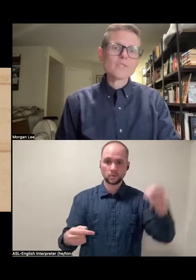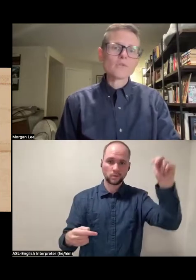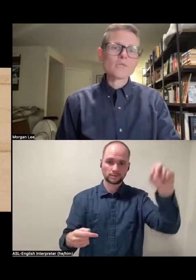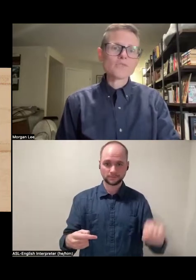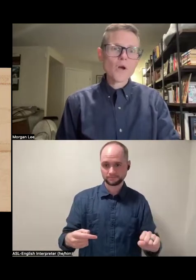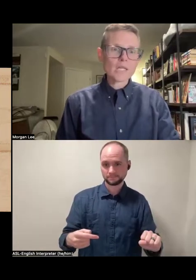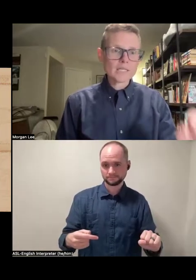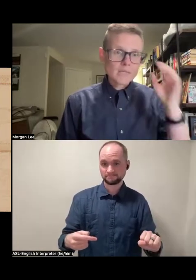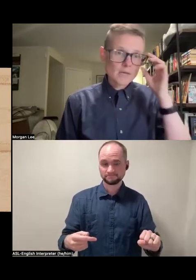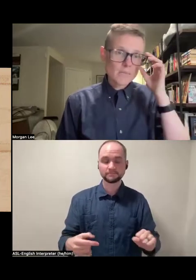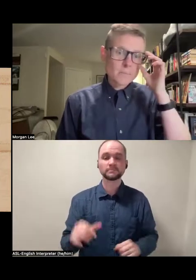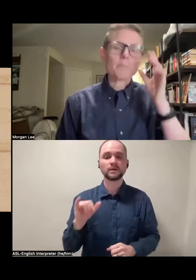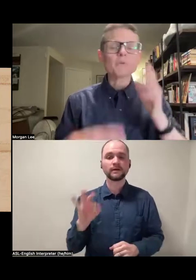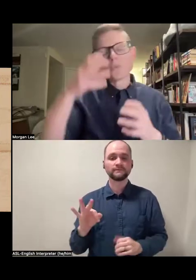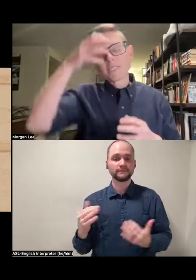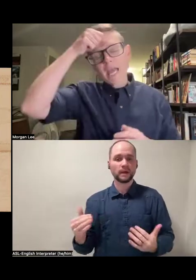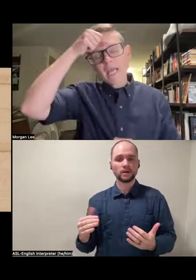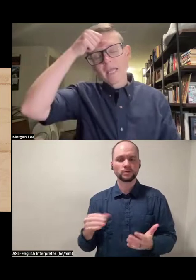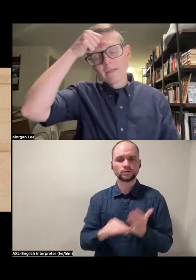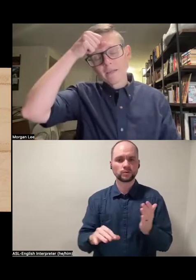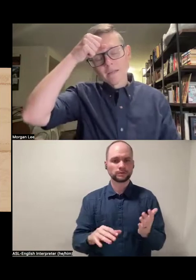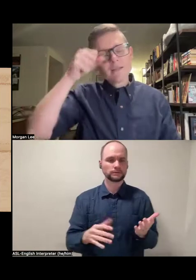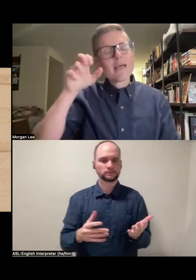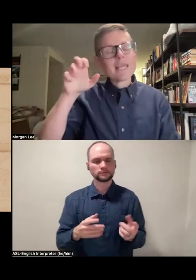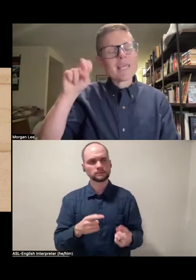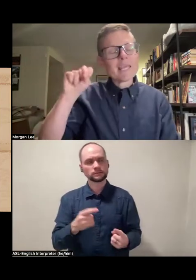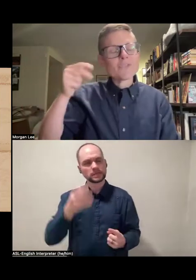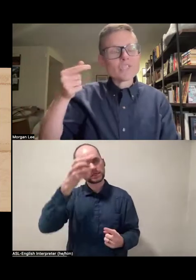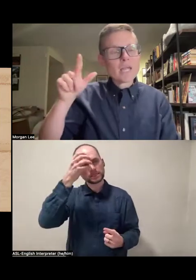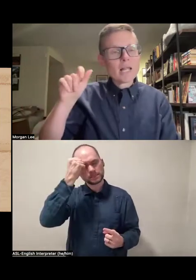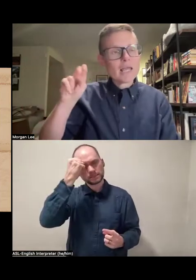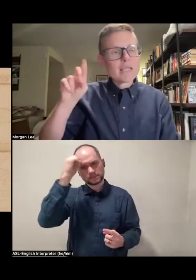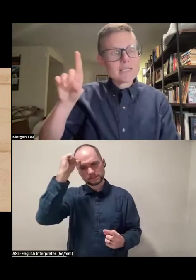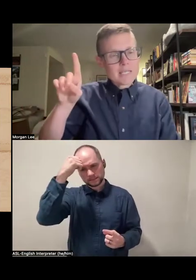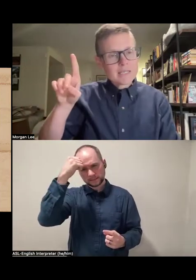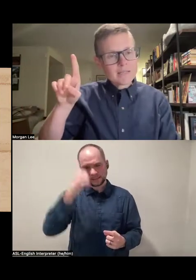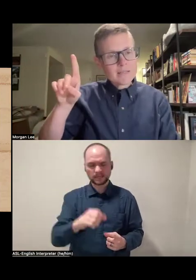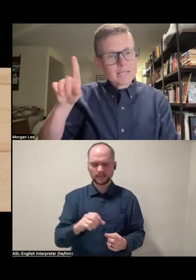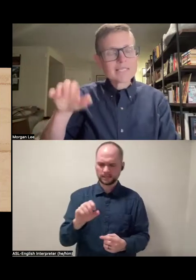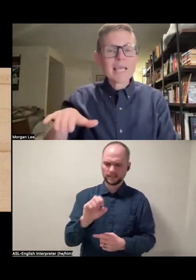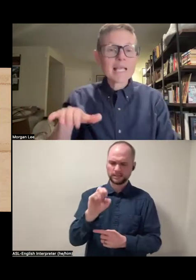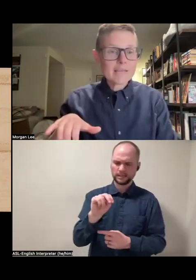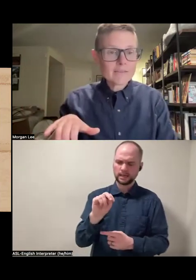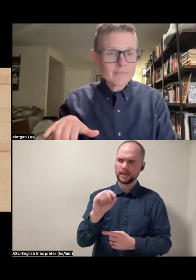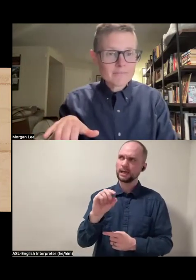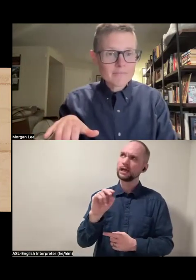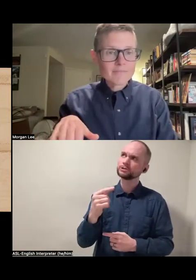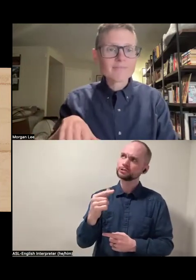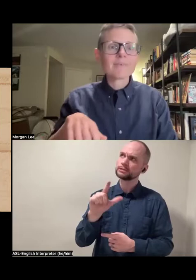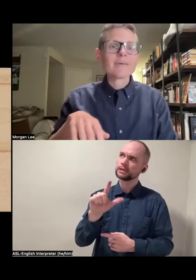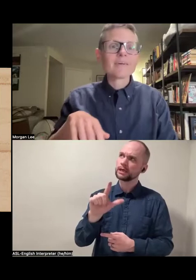So if a student is struggling to be able to retain that England is England,